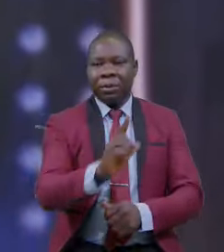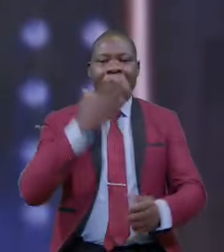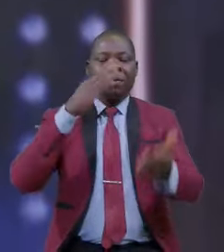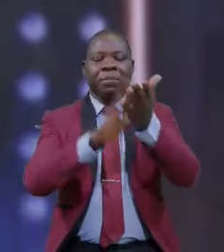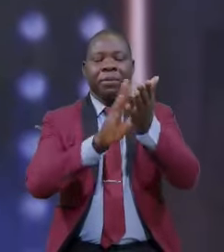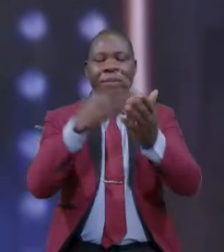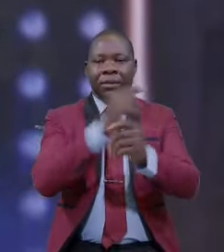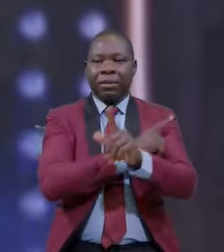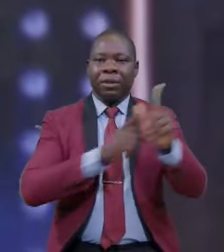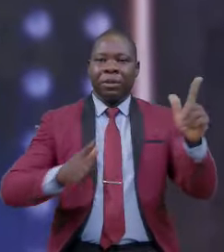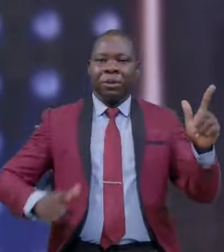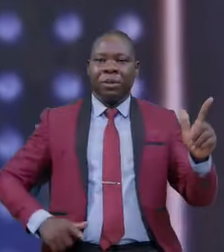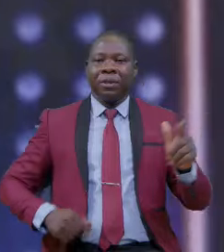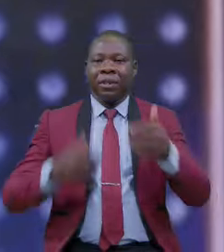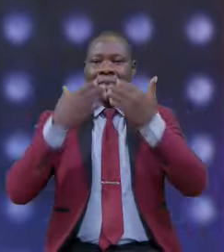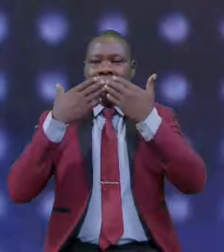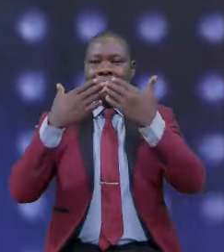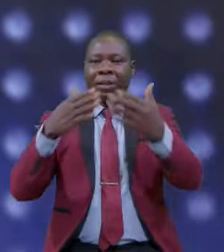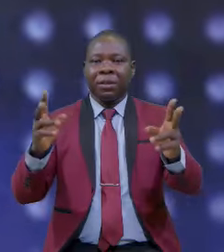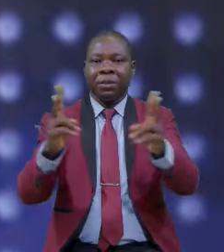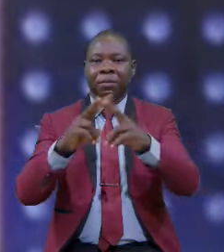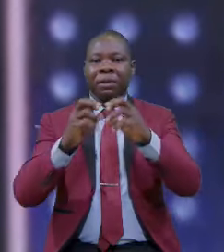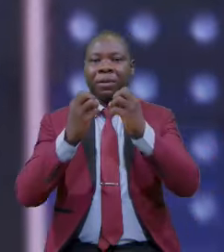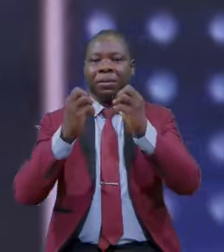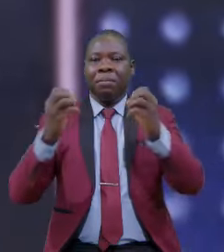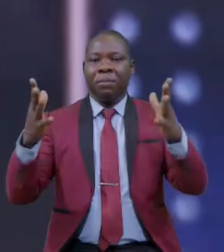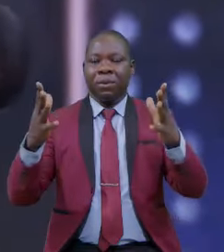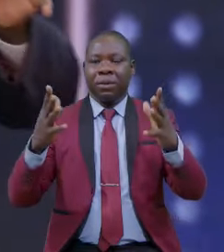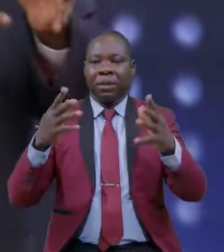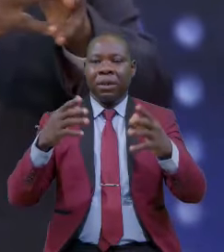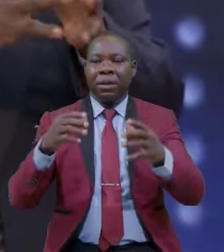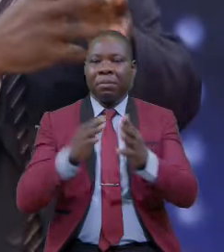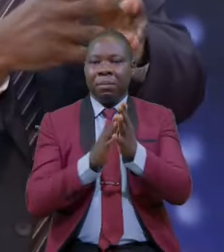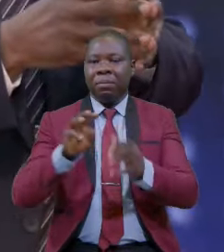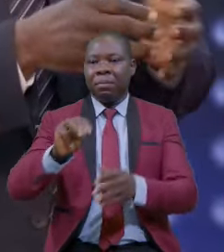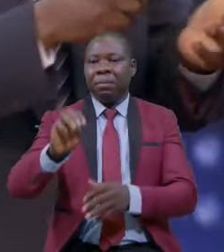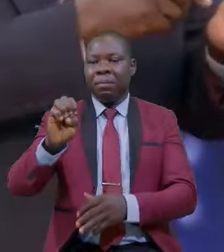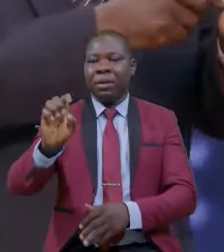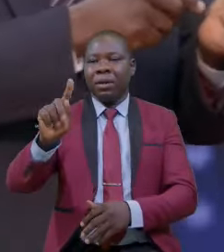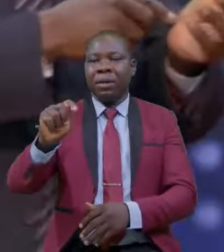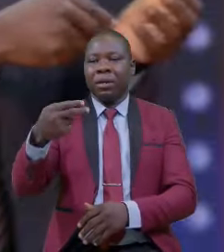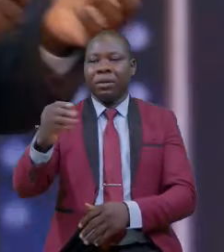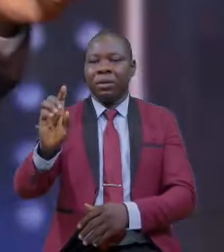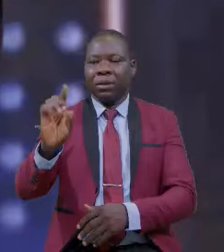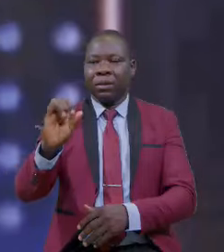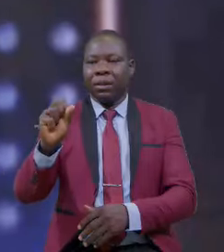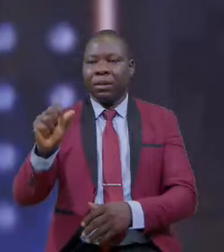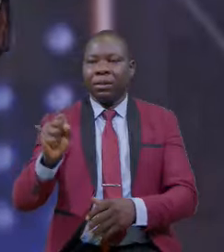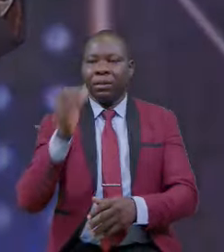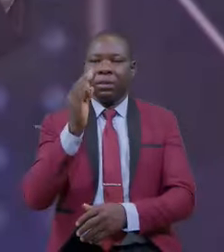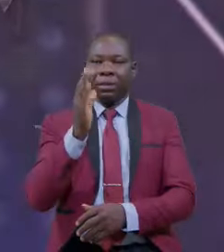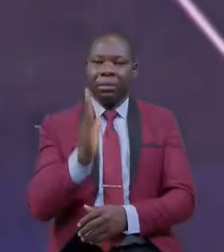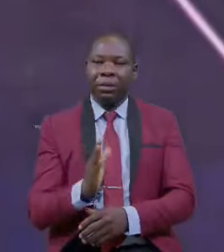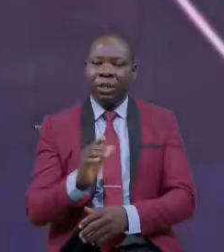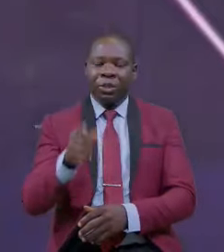Thank you very much, Methodist minister. You must understand that there is Methodist